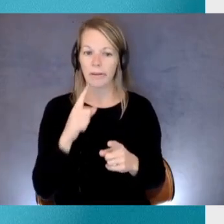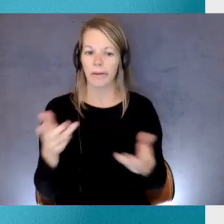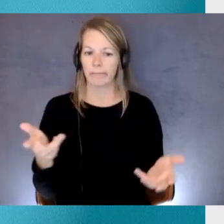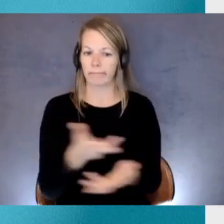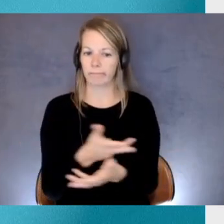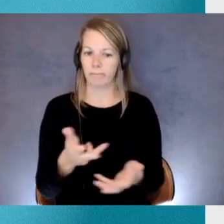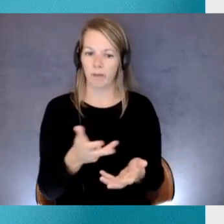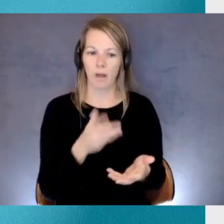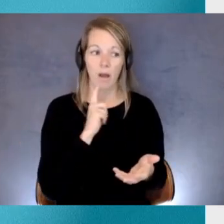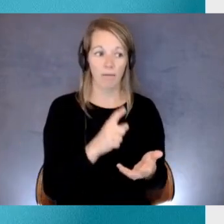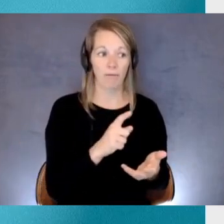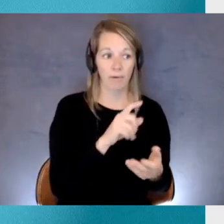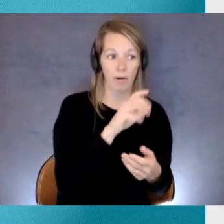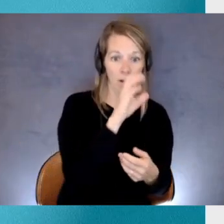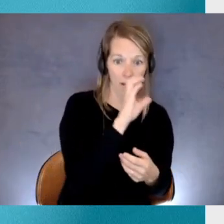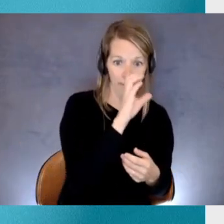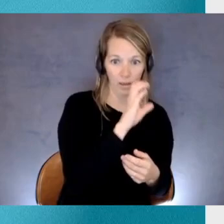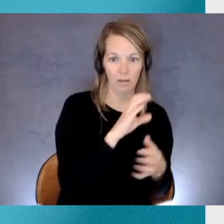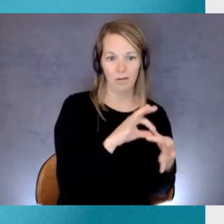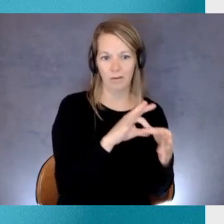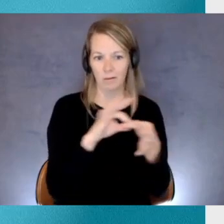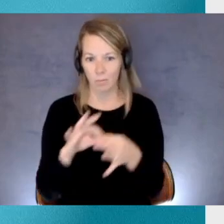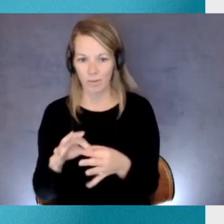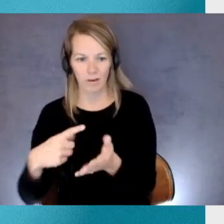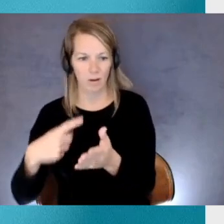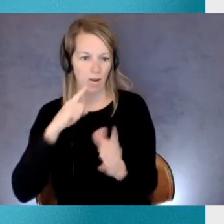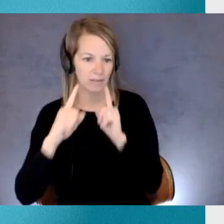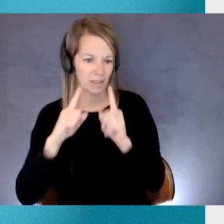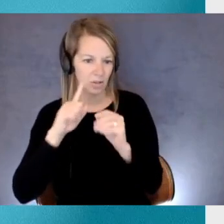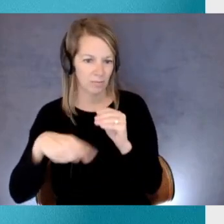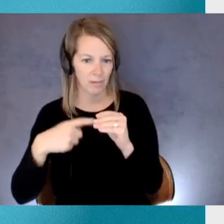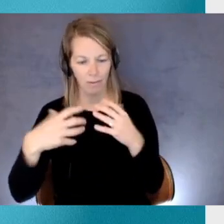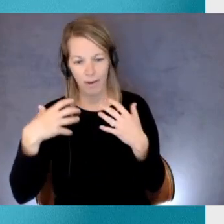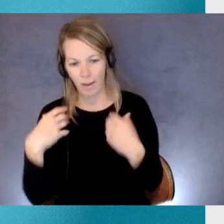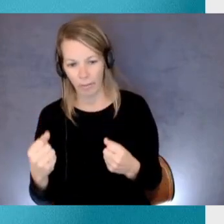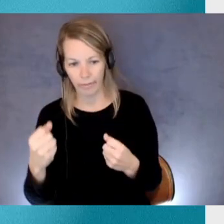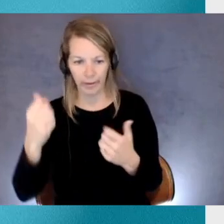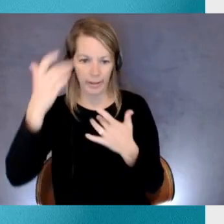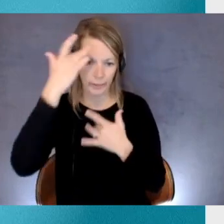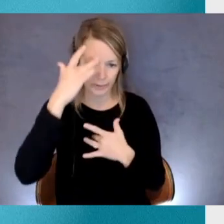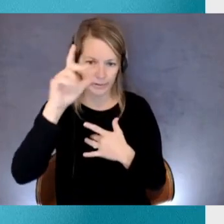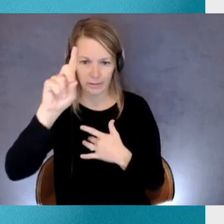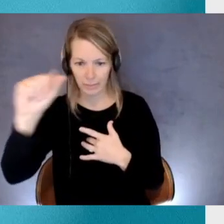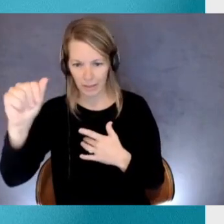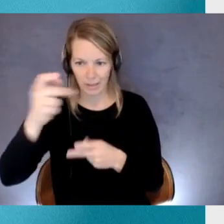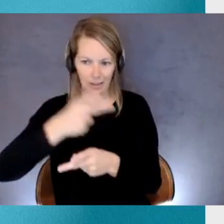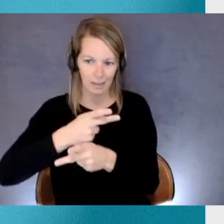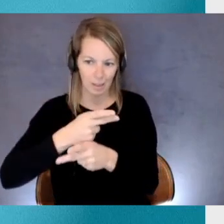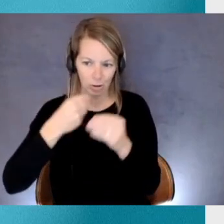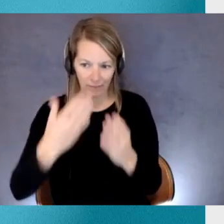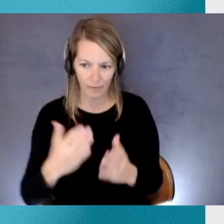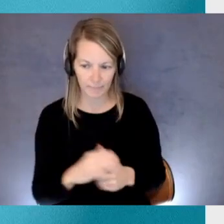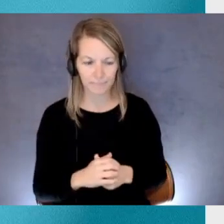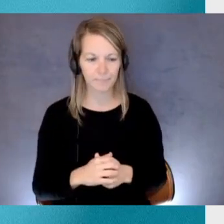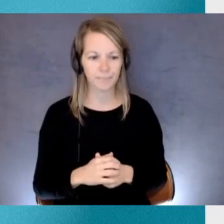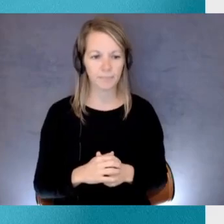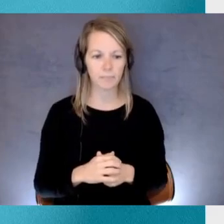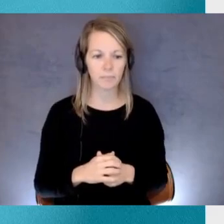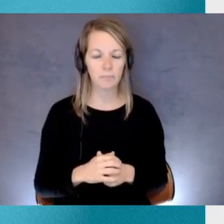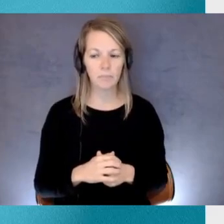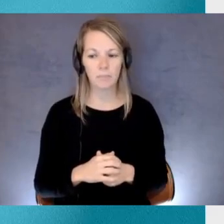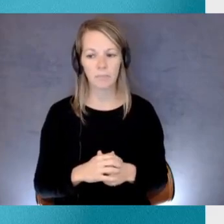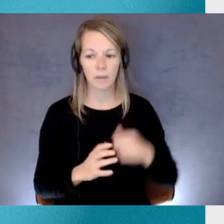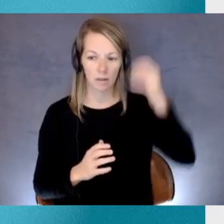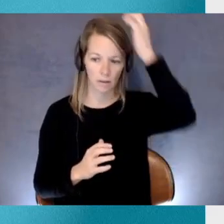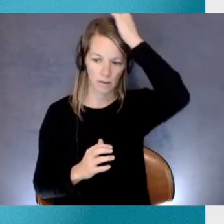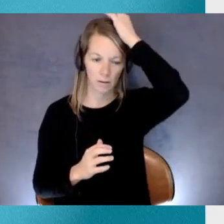of health, illness, disability, and caregiving. And of course, the sort of on a theoretical side, of course, the graphic medicine